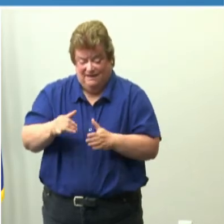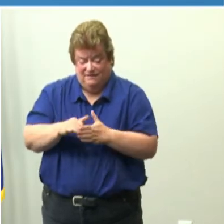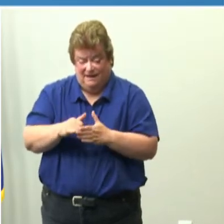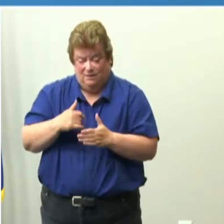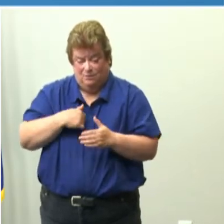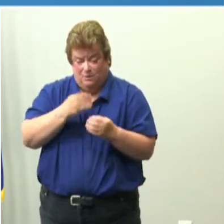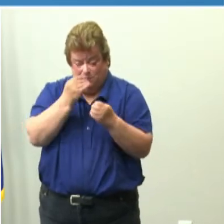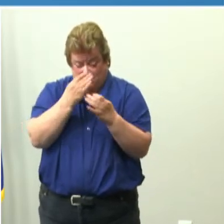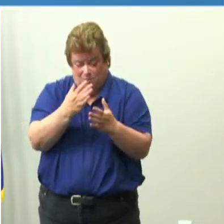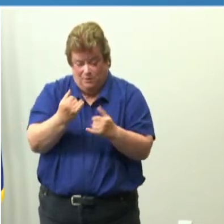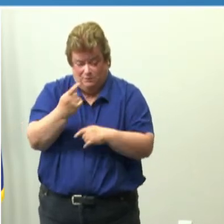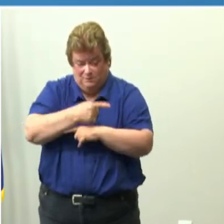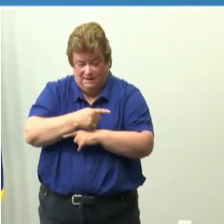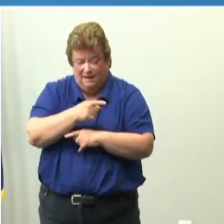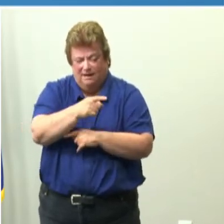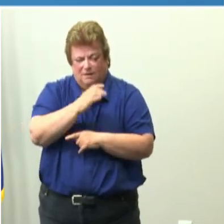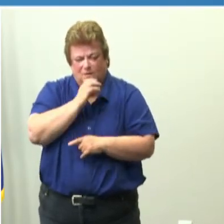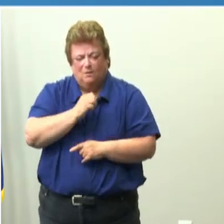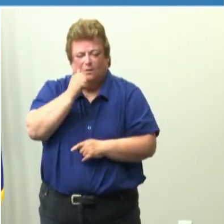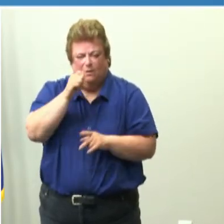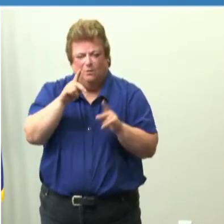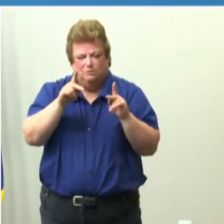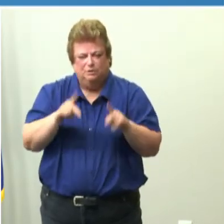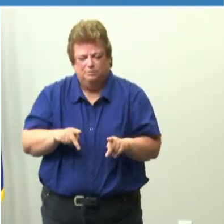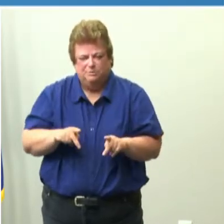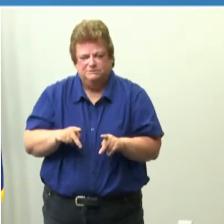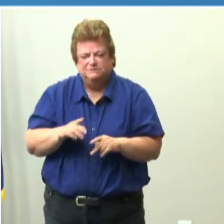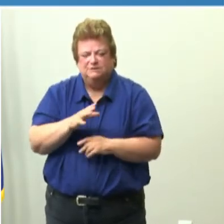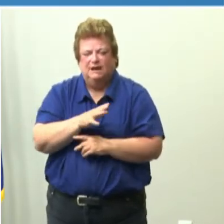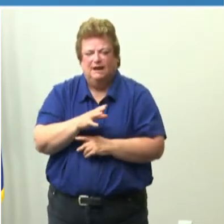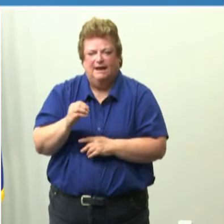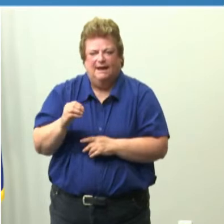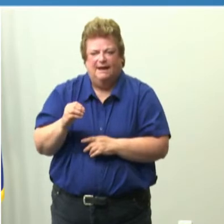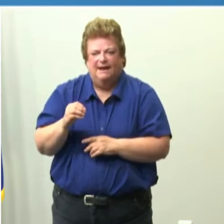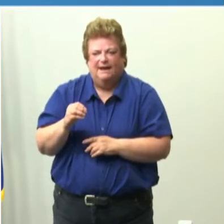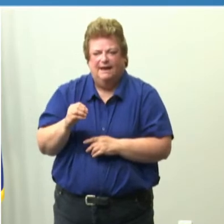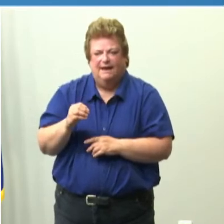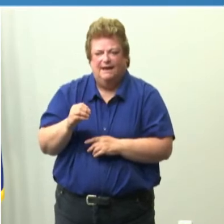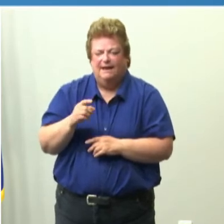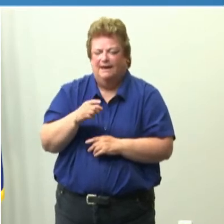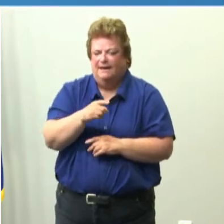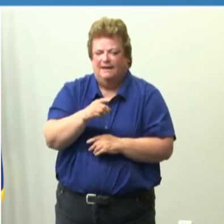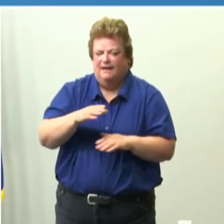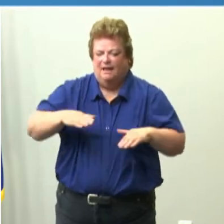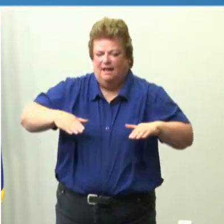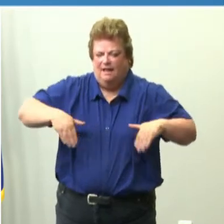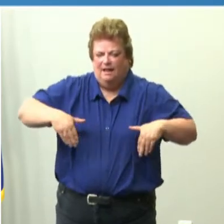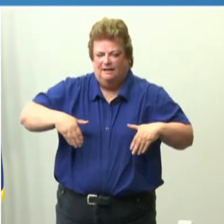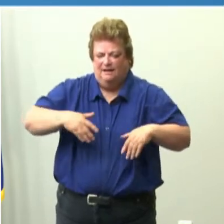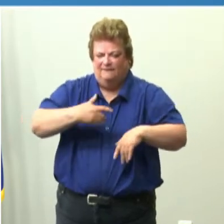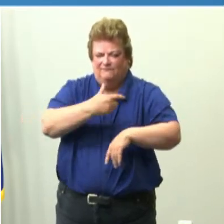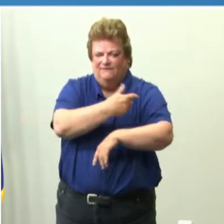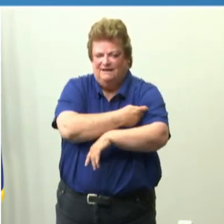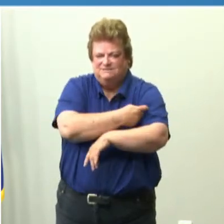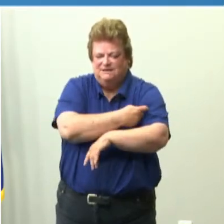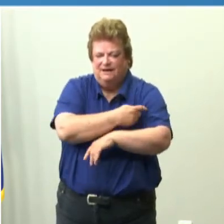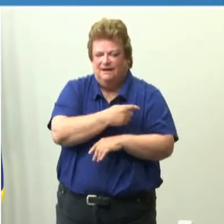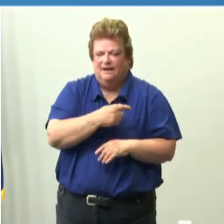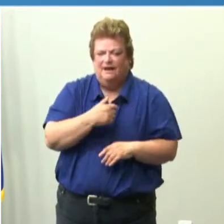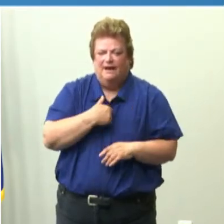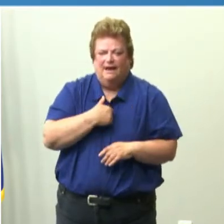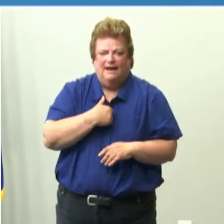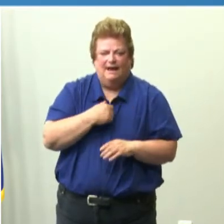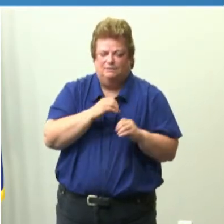older person, and that was not vaccinated and had no